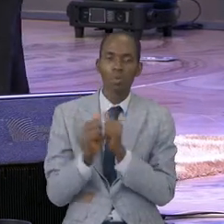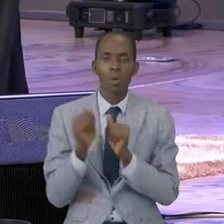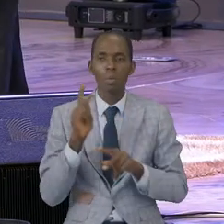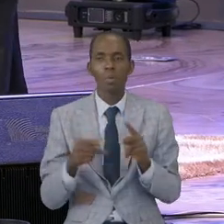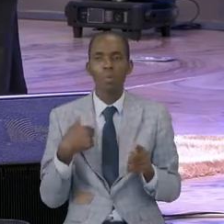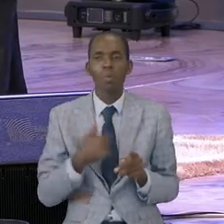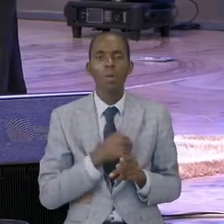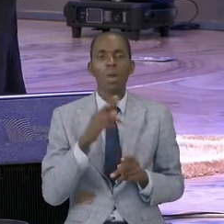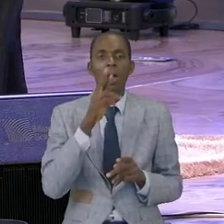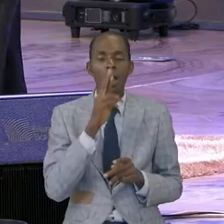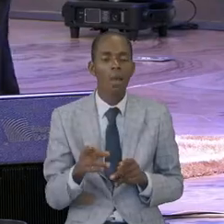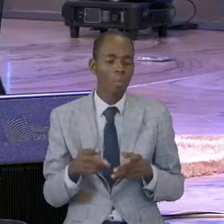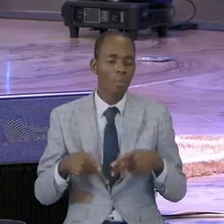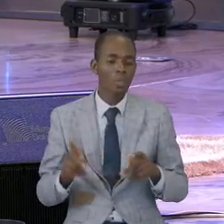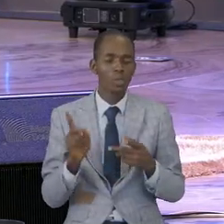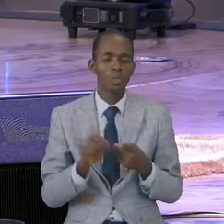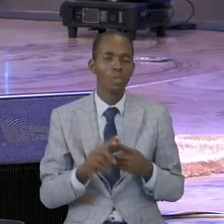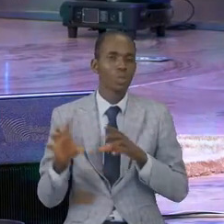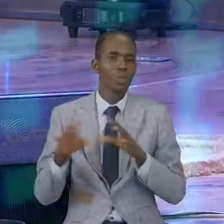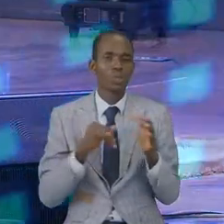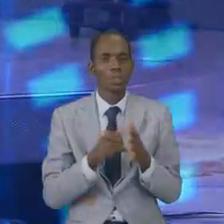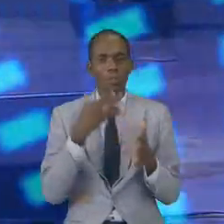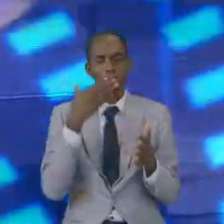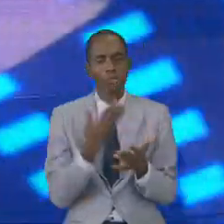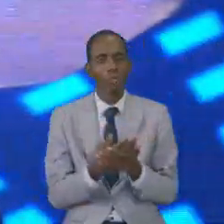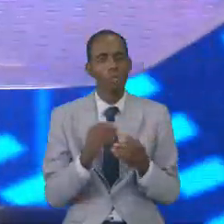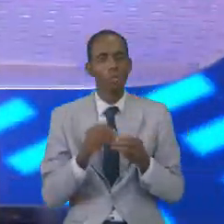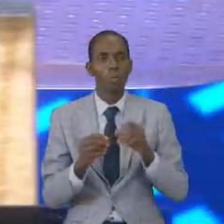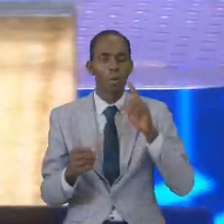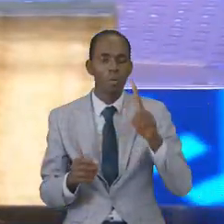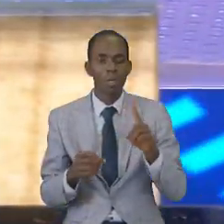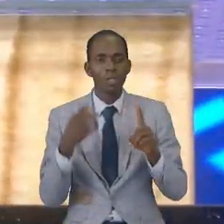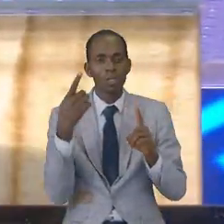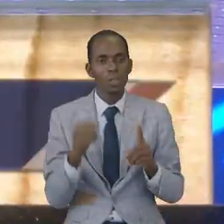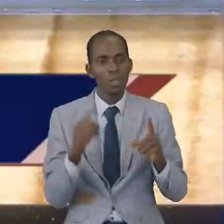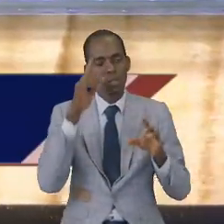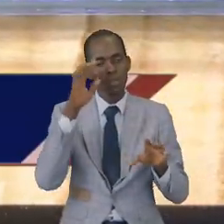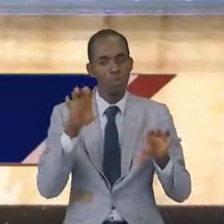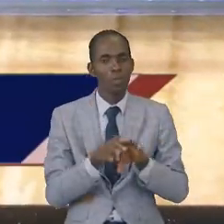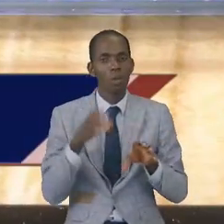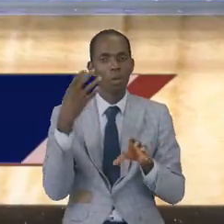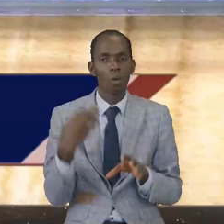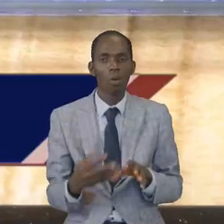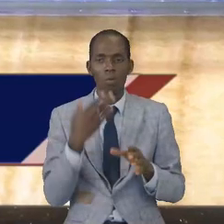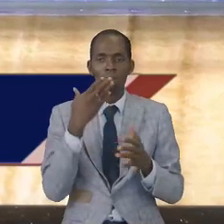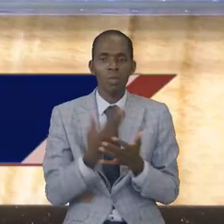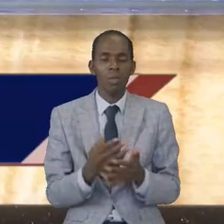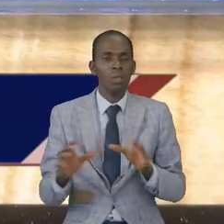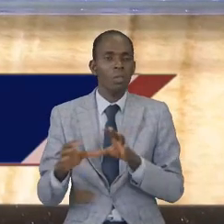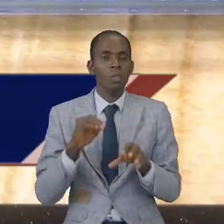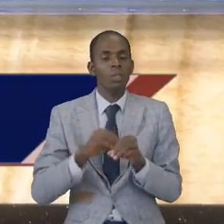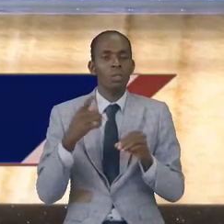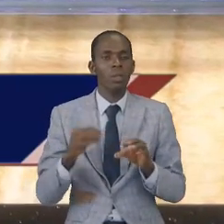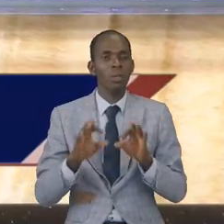to well-doing. Look at number one there, the covenant of well-doing in the